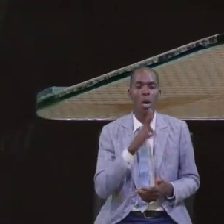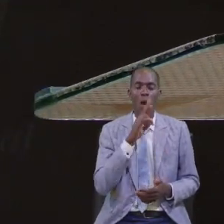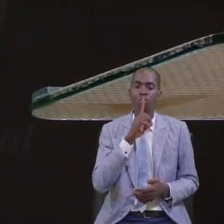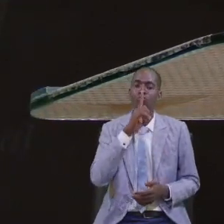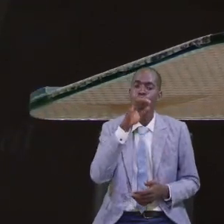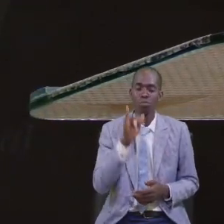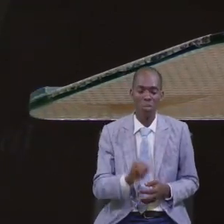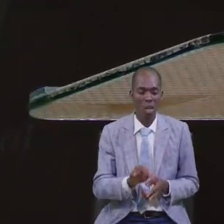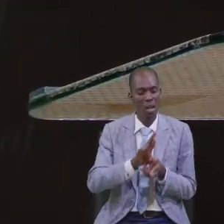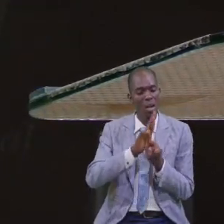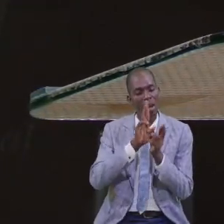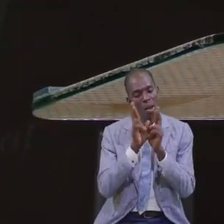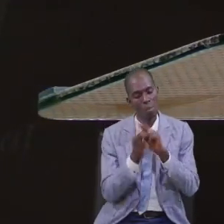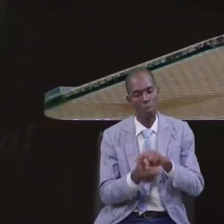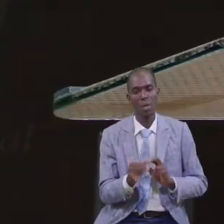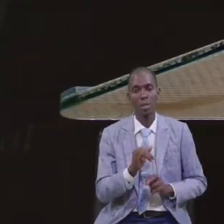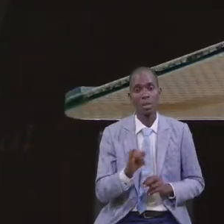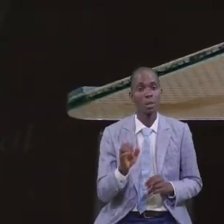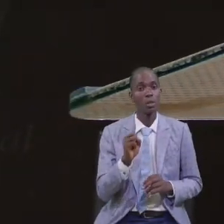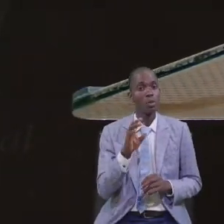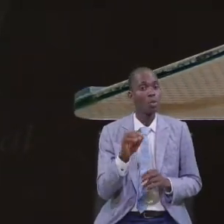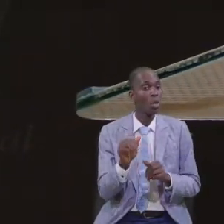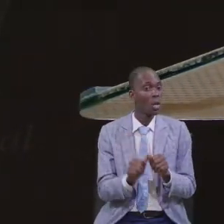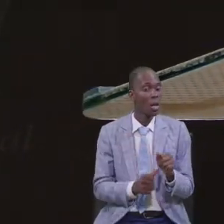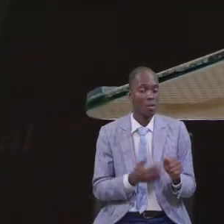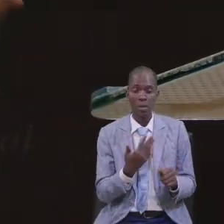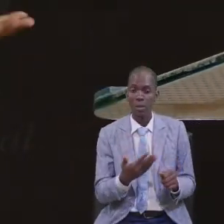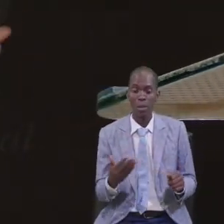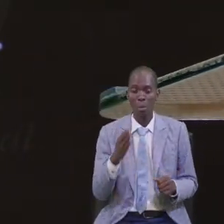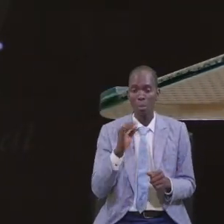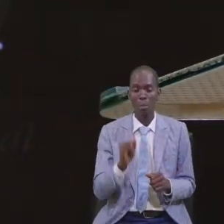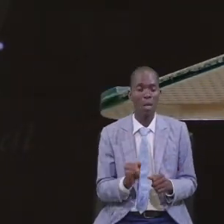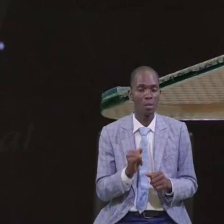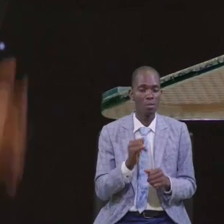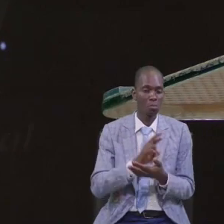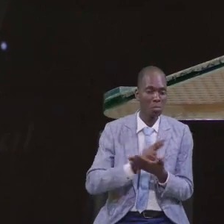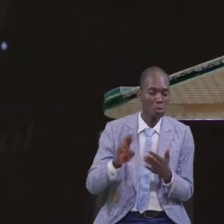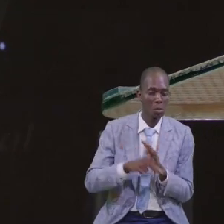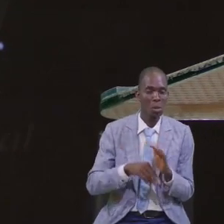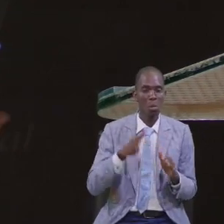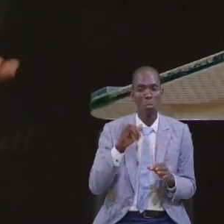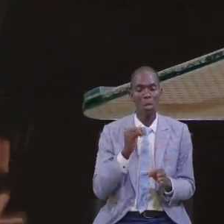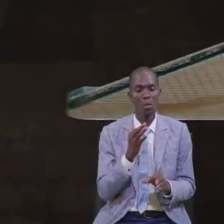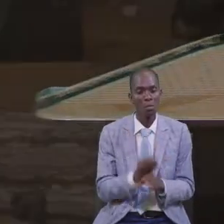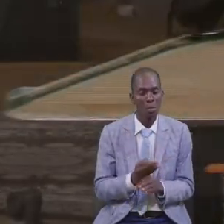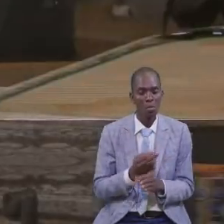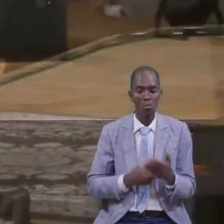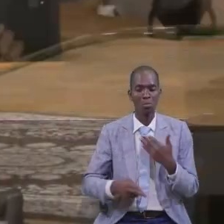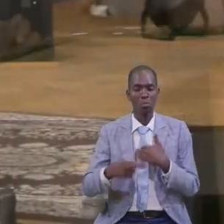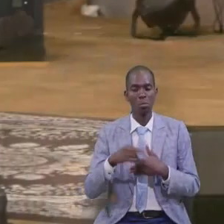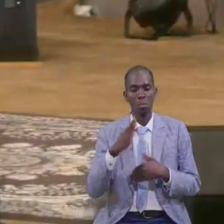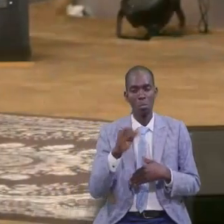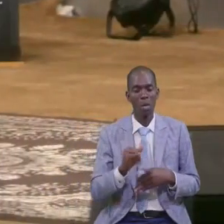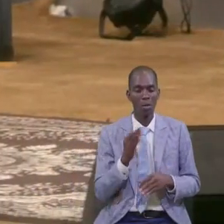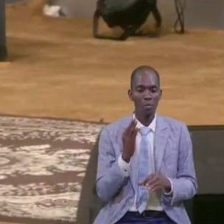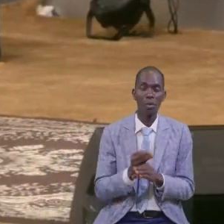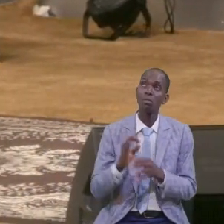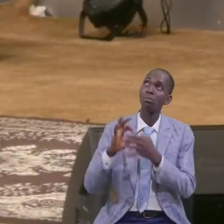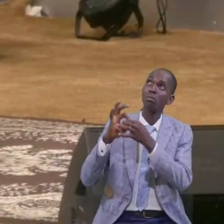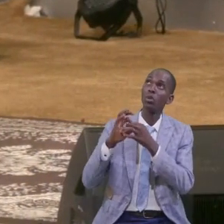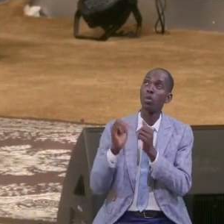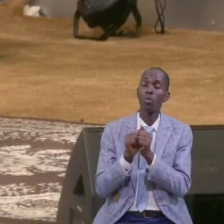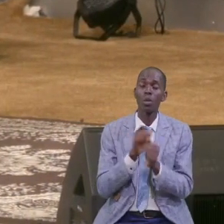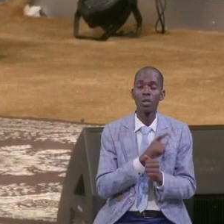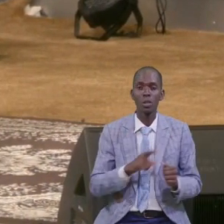repenting. And so everything, the righteousness by faith, repentance by faith, restitution by faith, relationship with the Lord, all